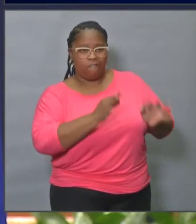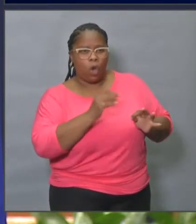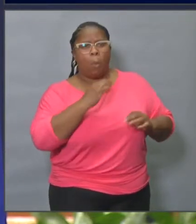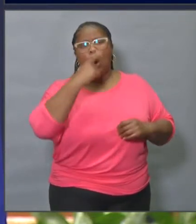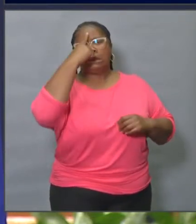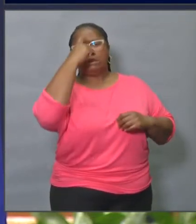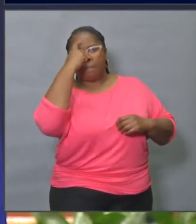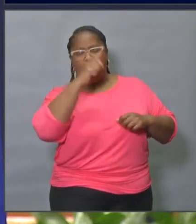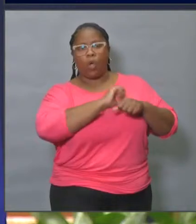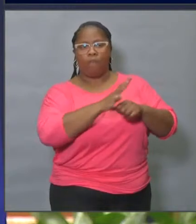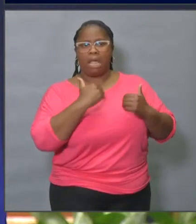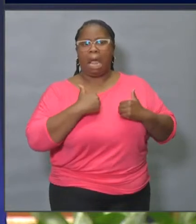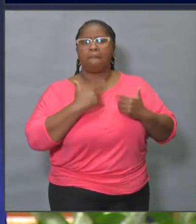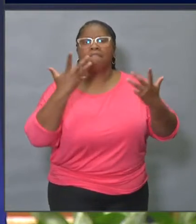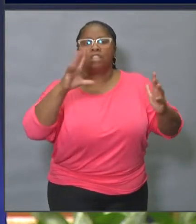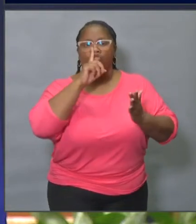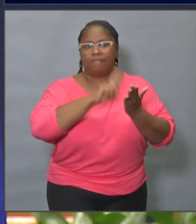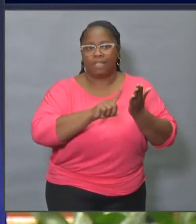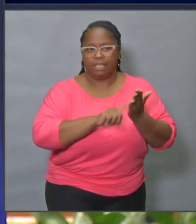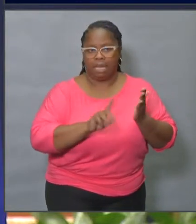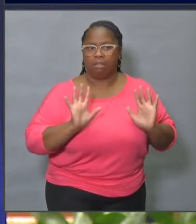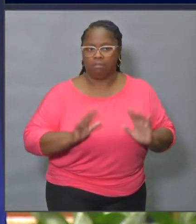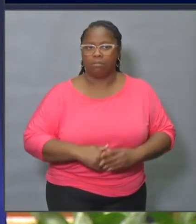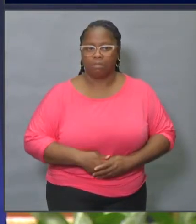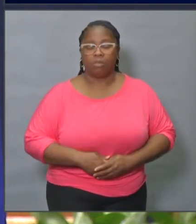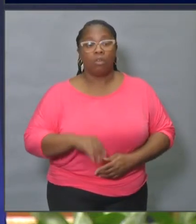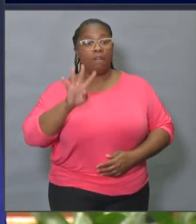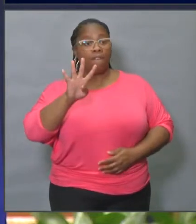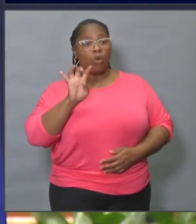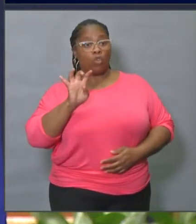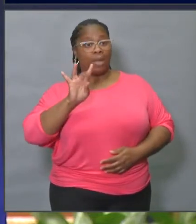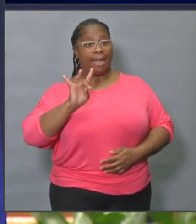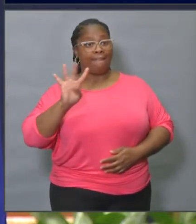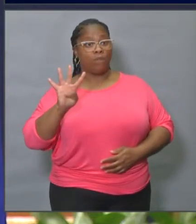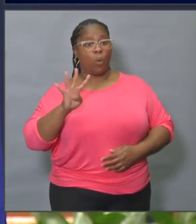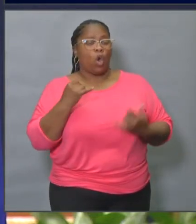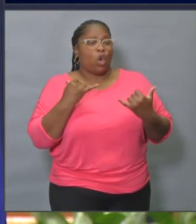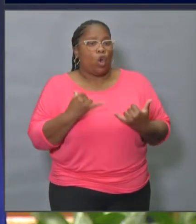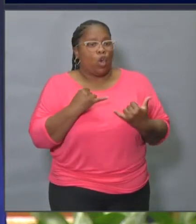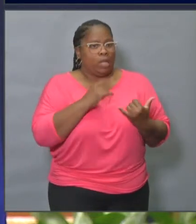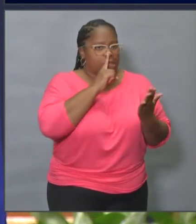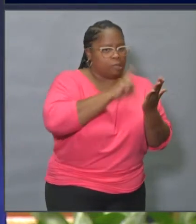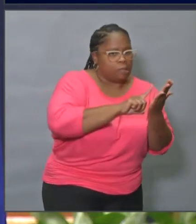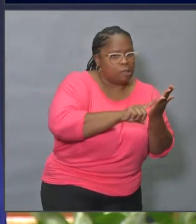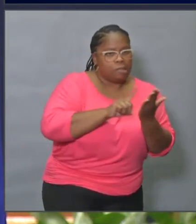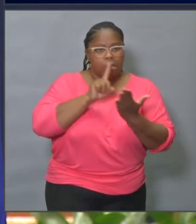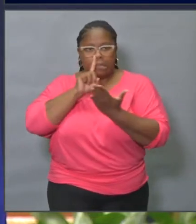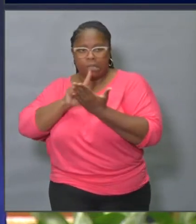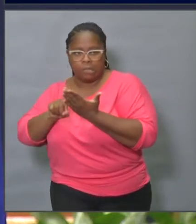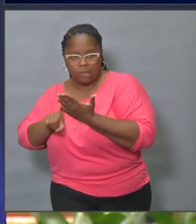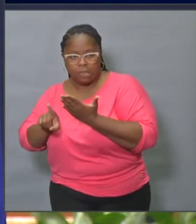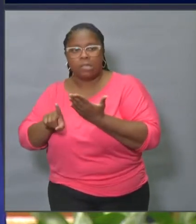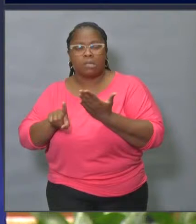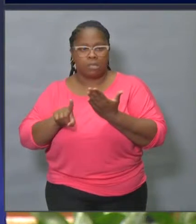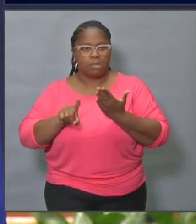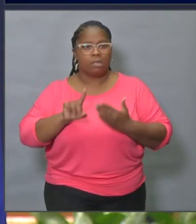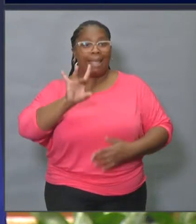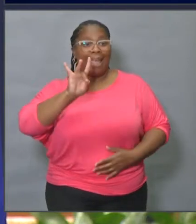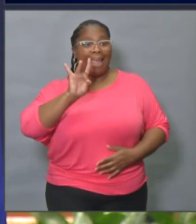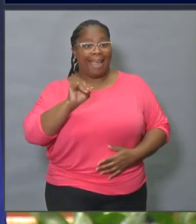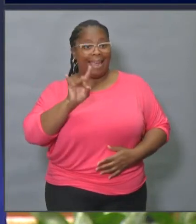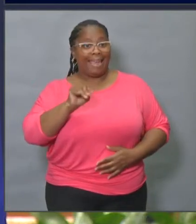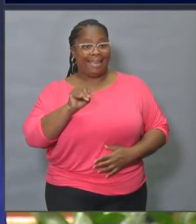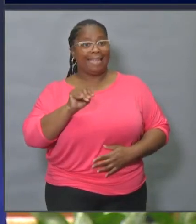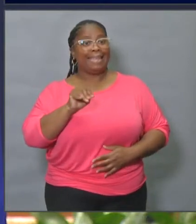COVID-19. Of these, 484 are being currently investigated, and there are 80 institutions where